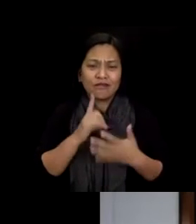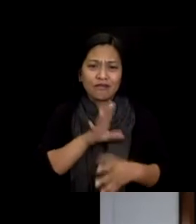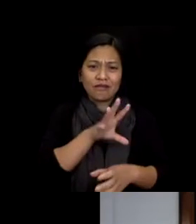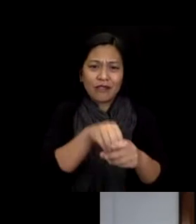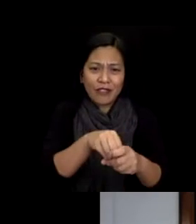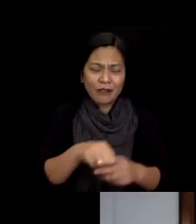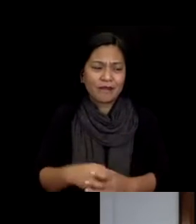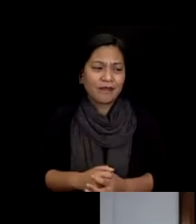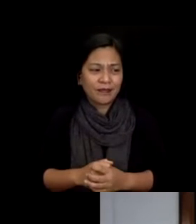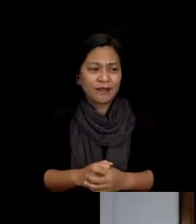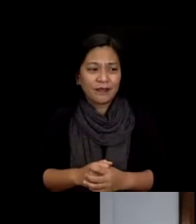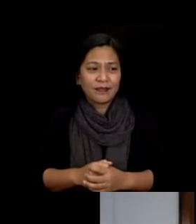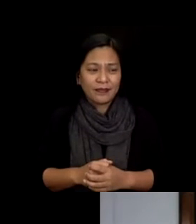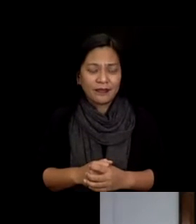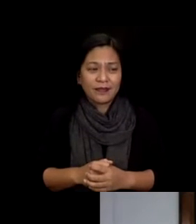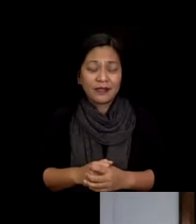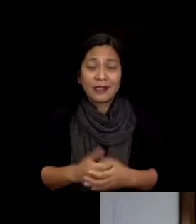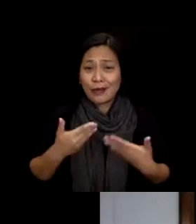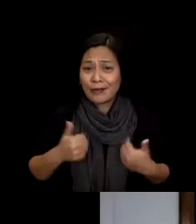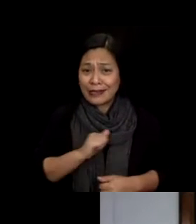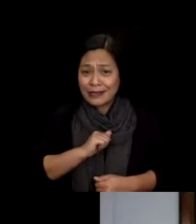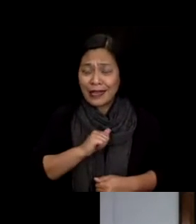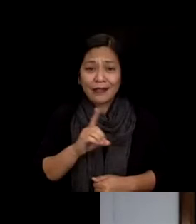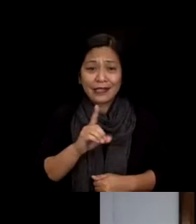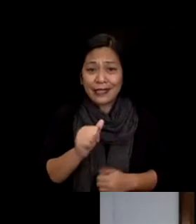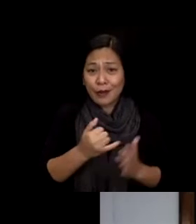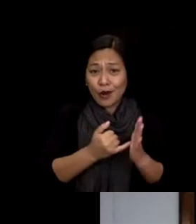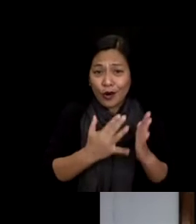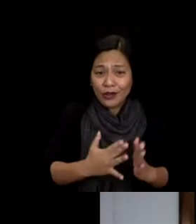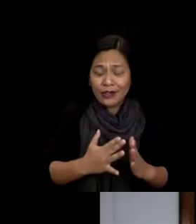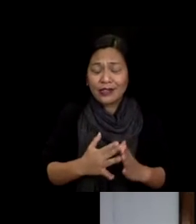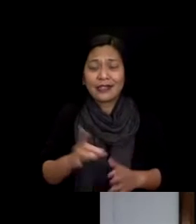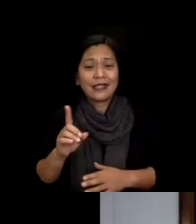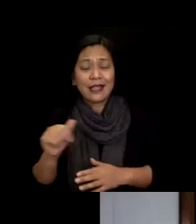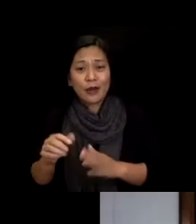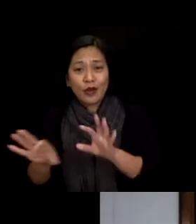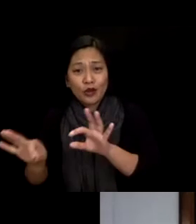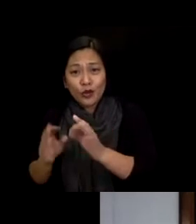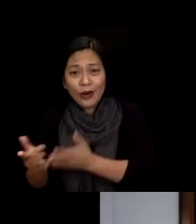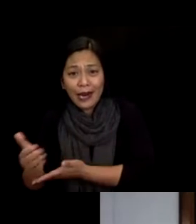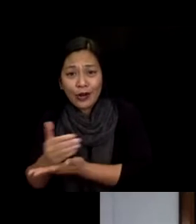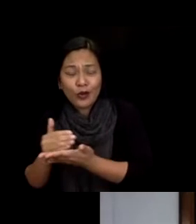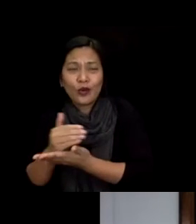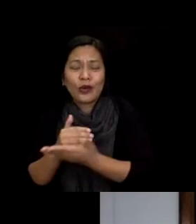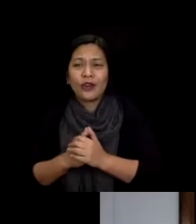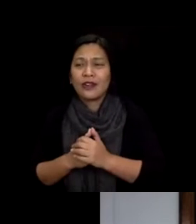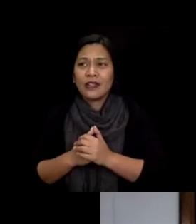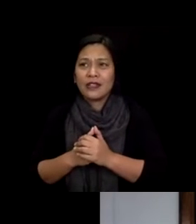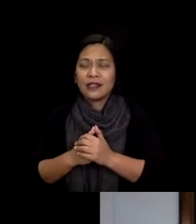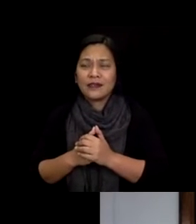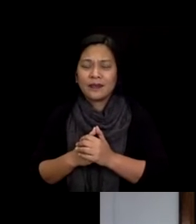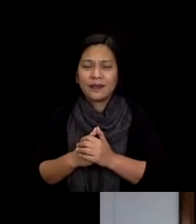I come as a disabled artist and curator with really an investment in our